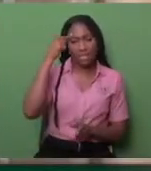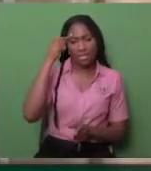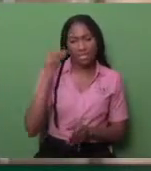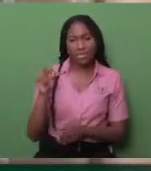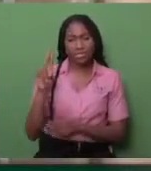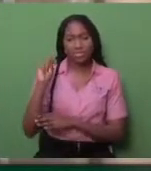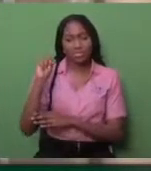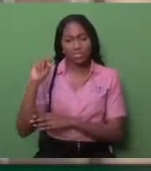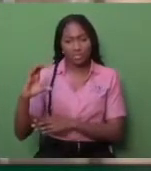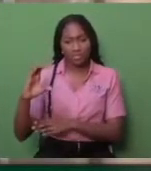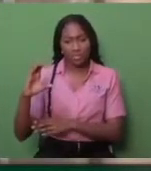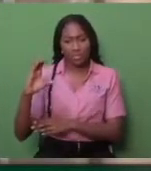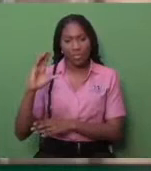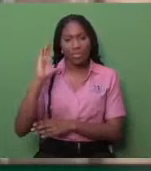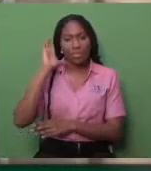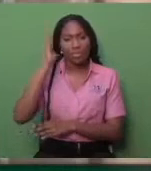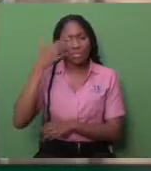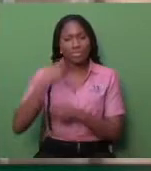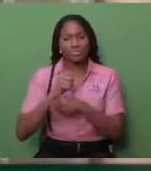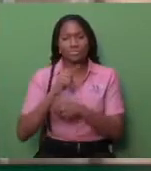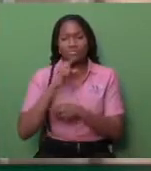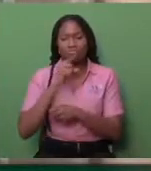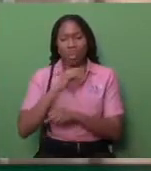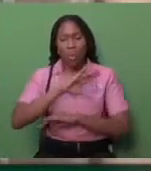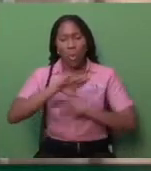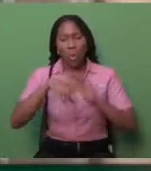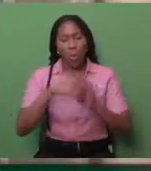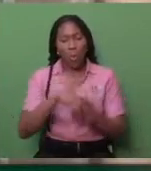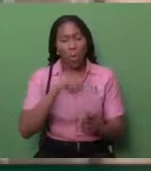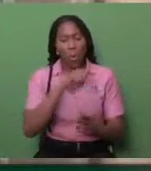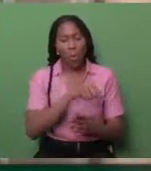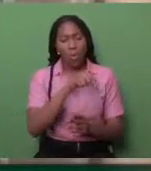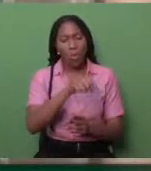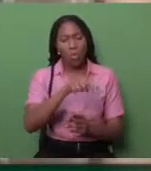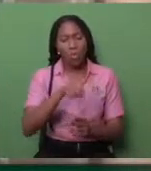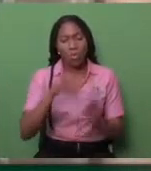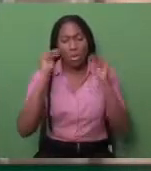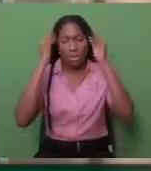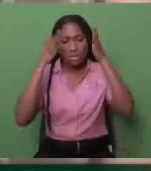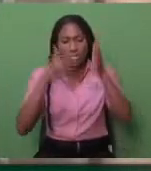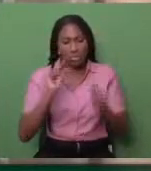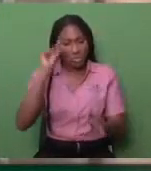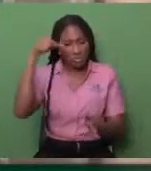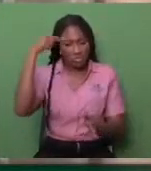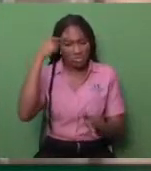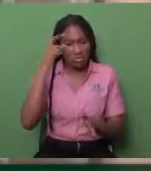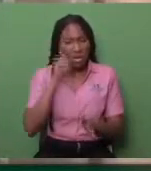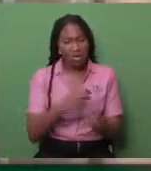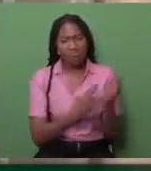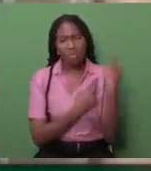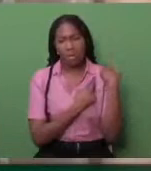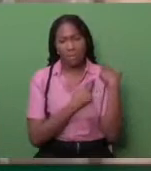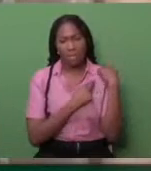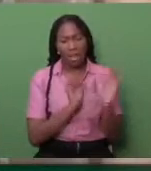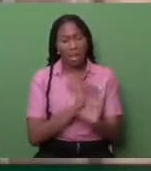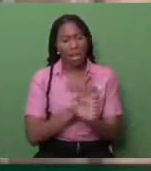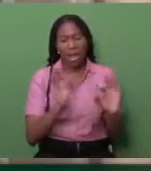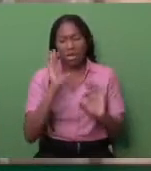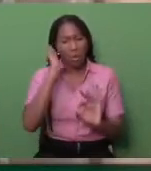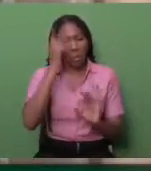hold every single one of you to account. None of you will escape.